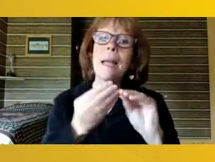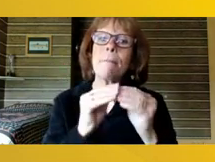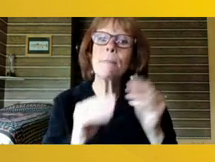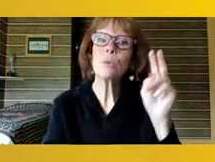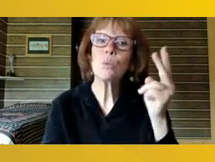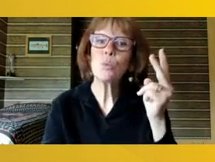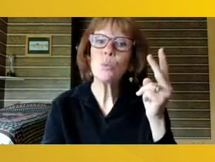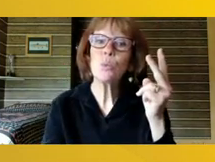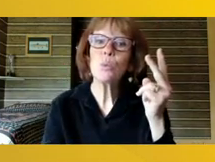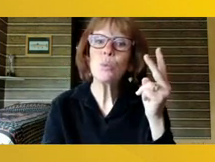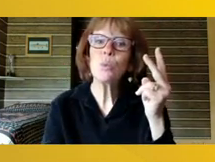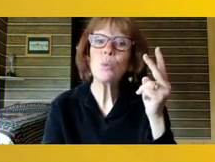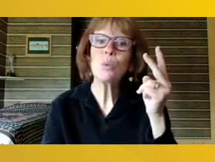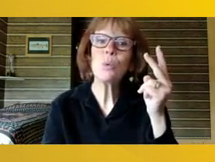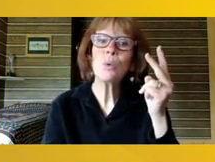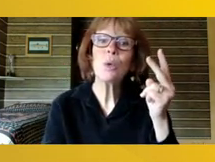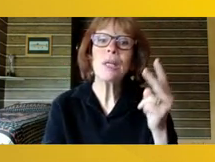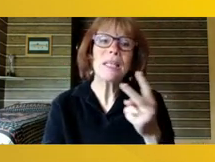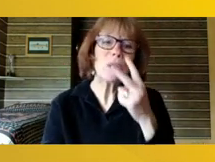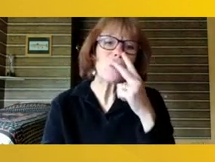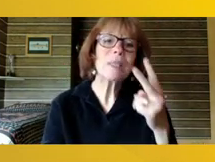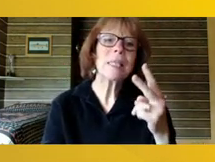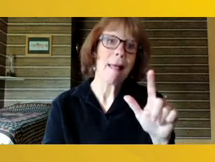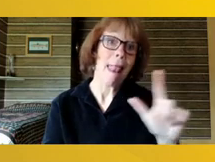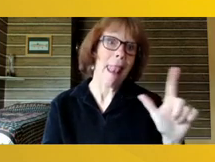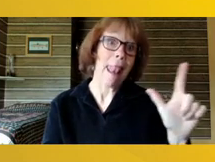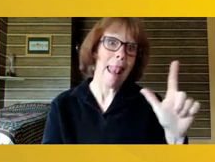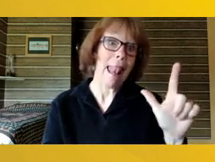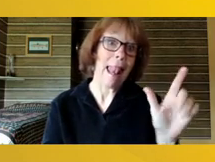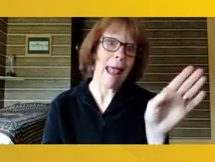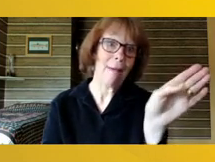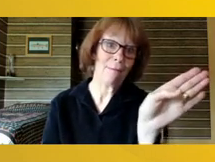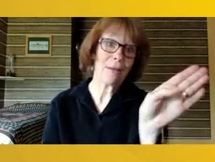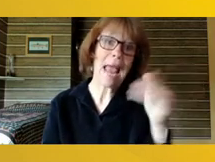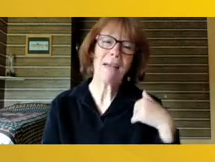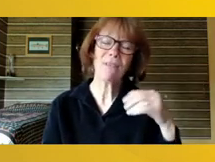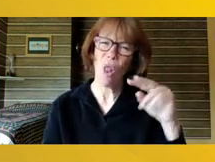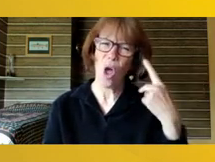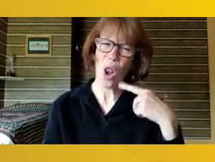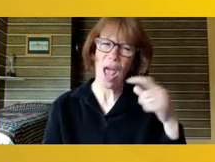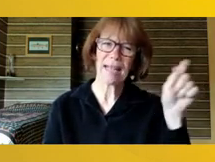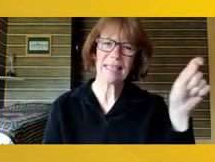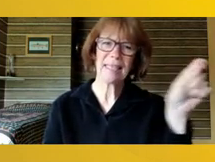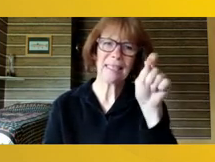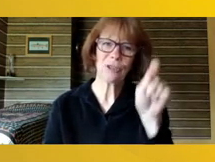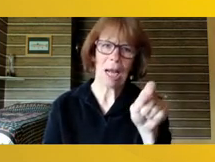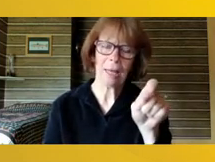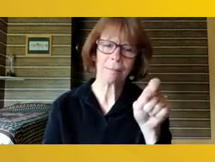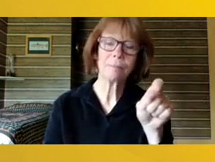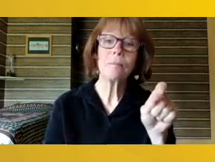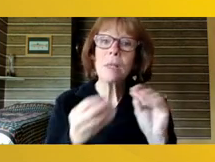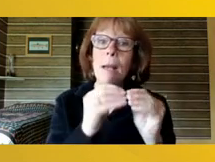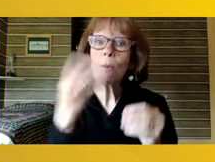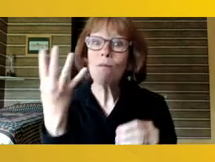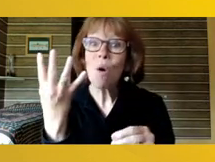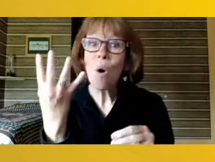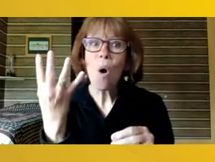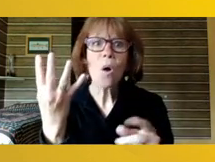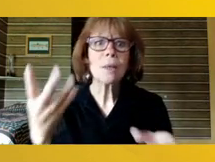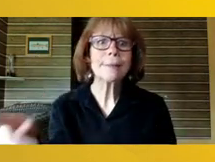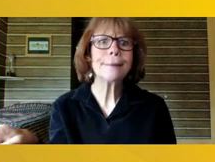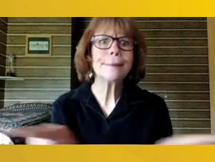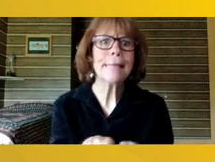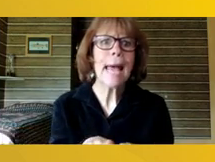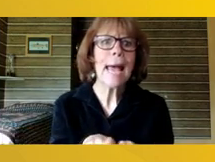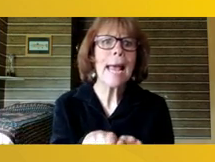thin upside down check mark on the left side of the fluke, and whale four has that same thin upside down